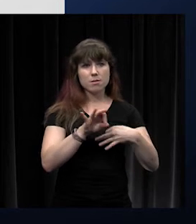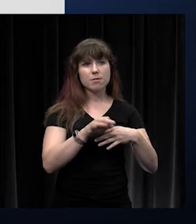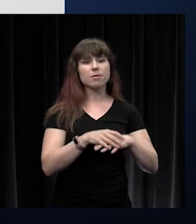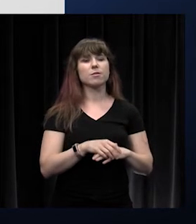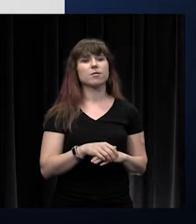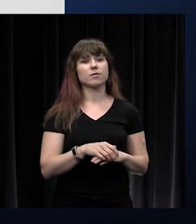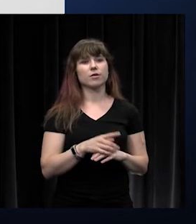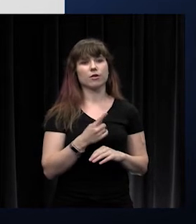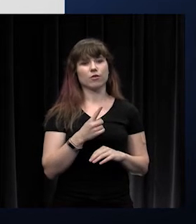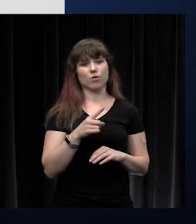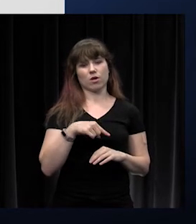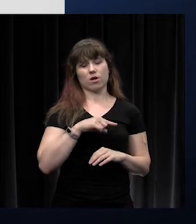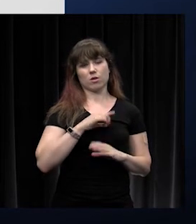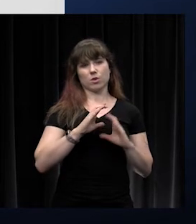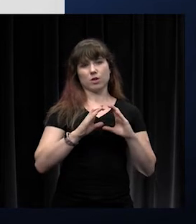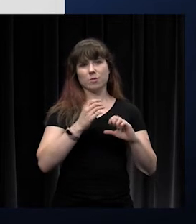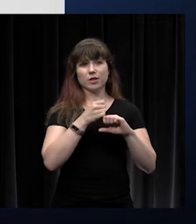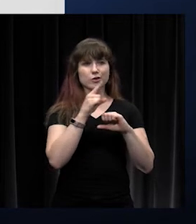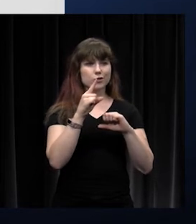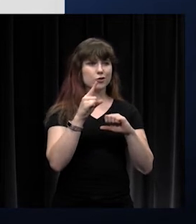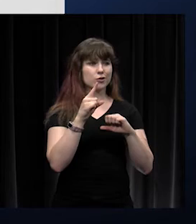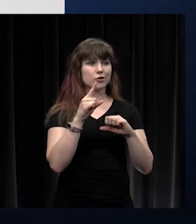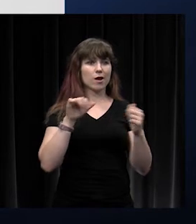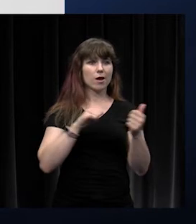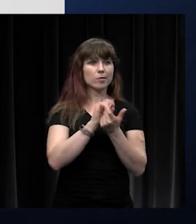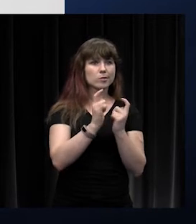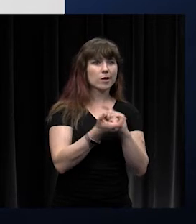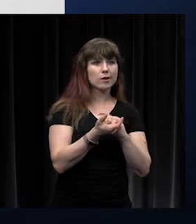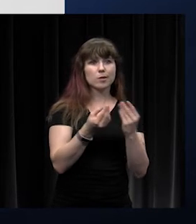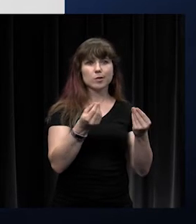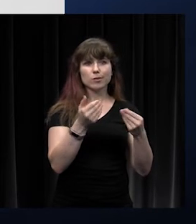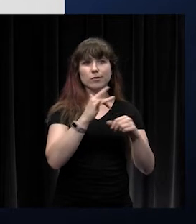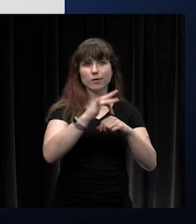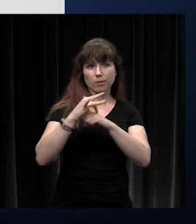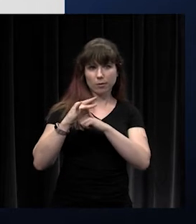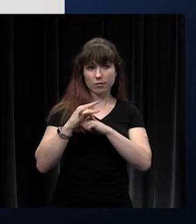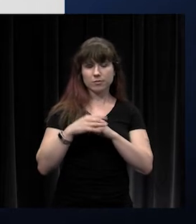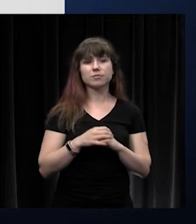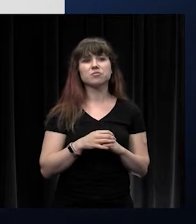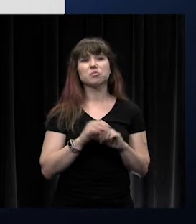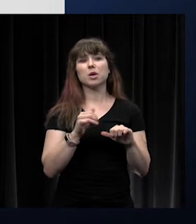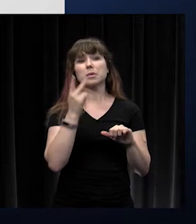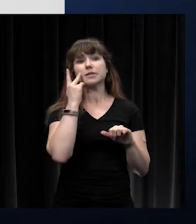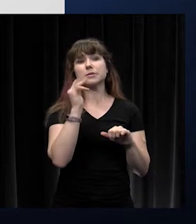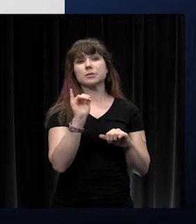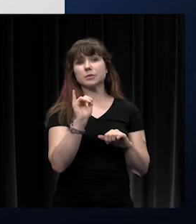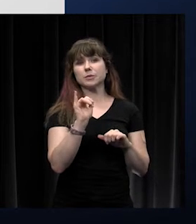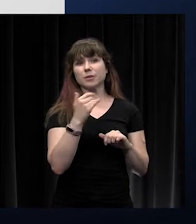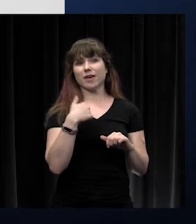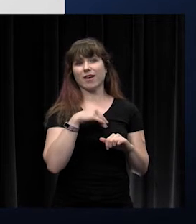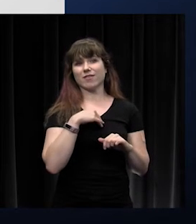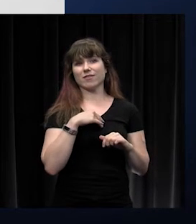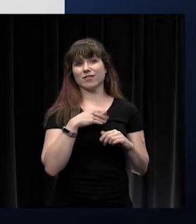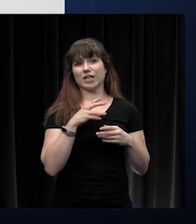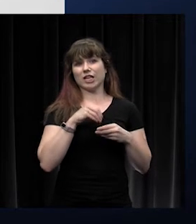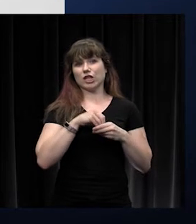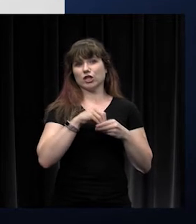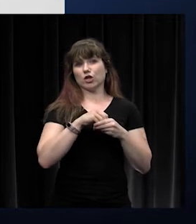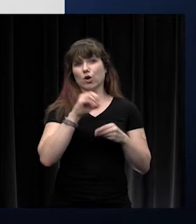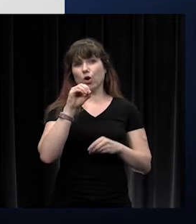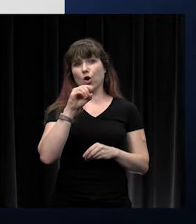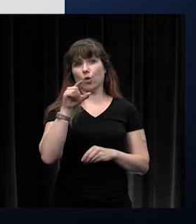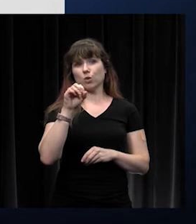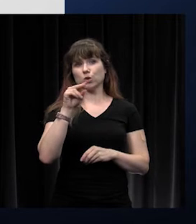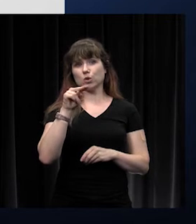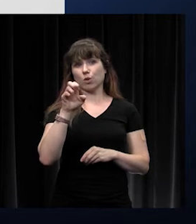materials for our communication, making sure that updated materials. I'm sure you'll be able to see, as well as our internal ozone that we